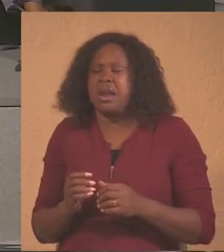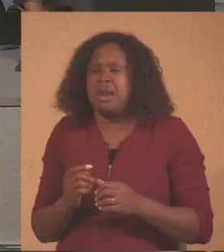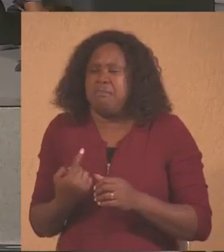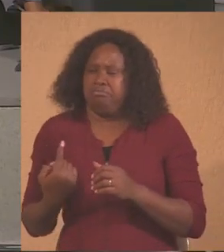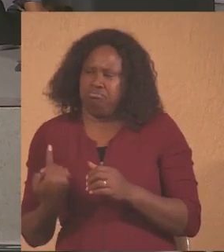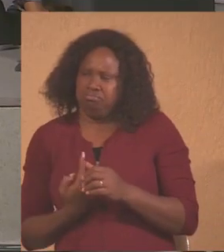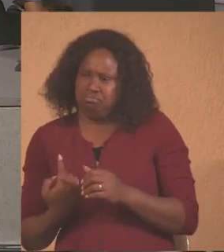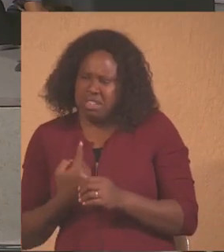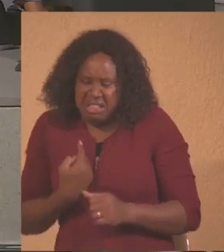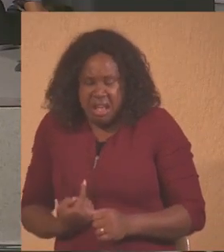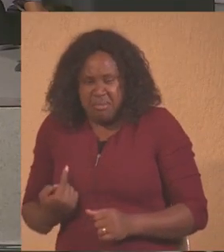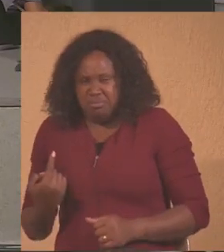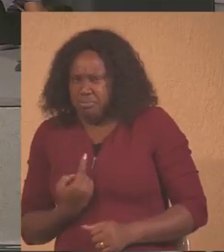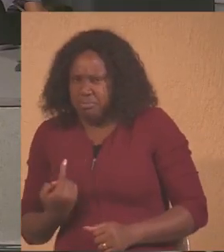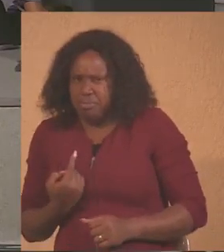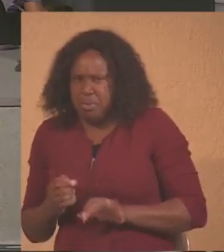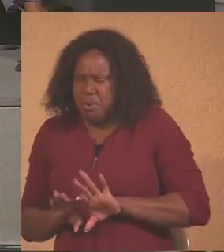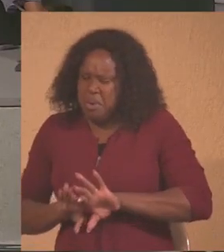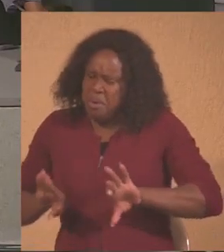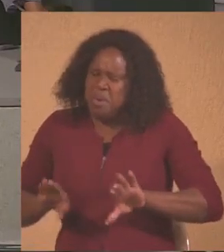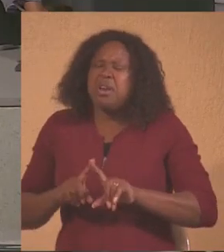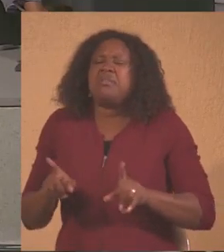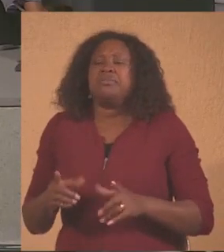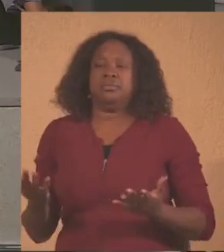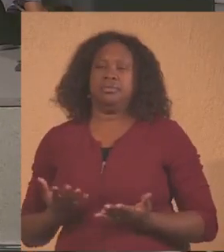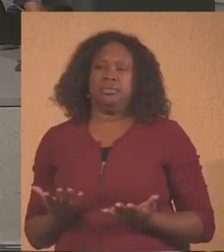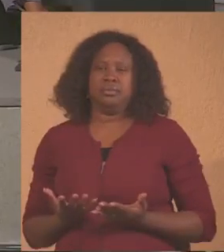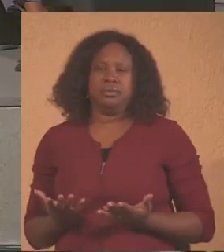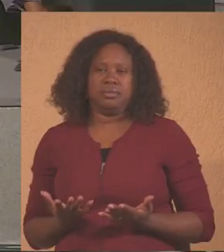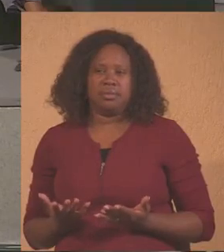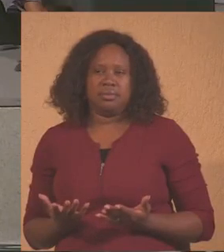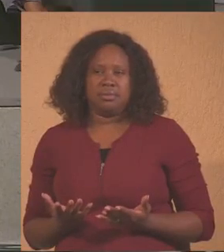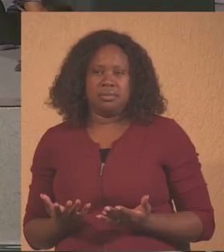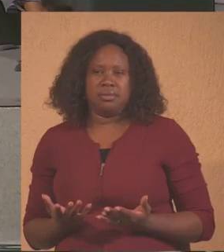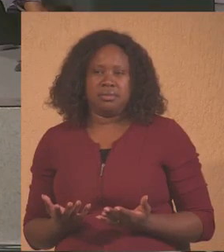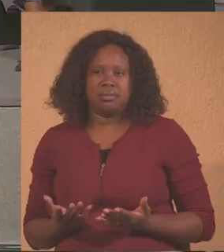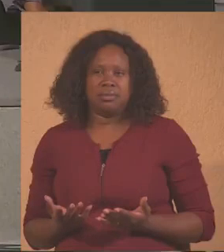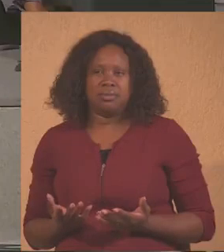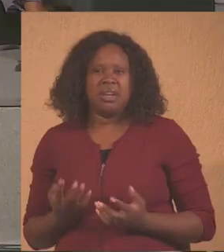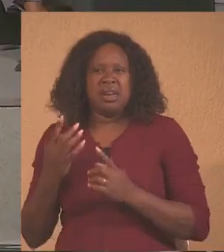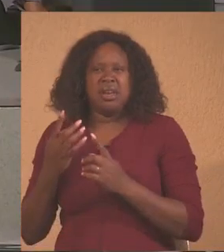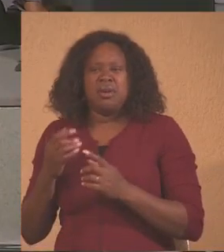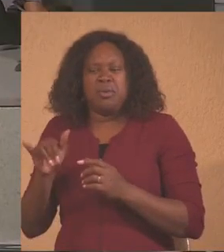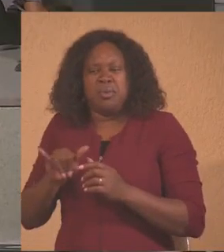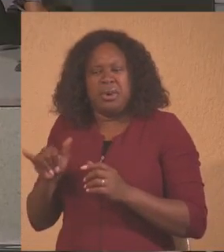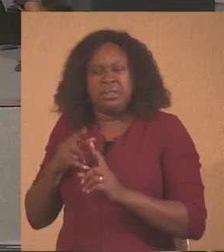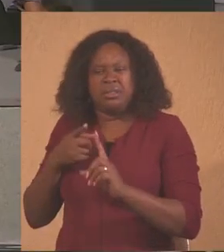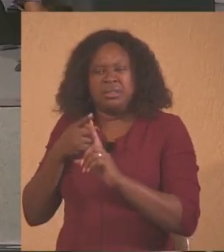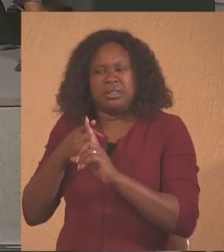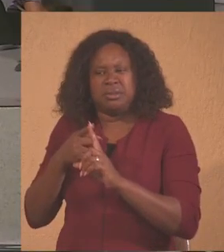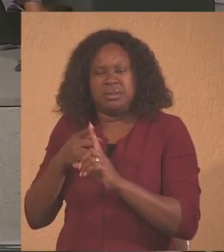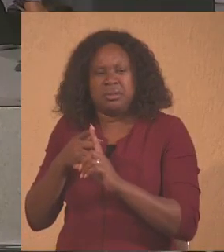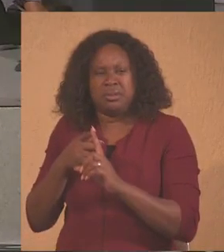isolation? How do we differentiate between the two, and which one aims to ensure that one does not pass